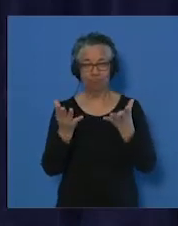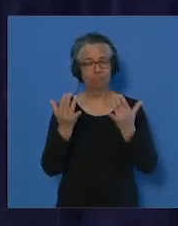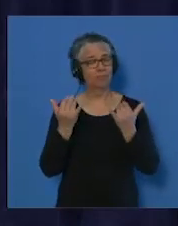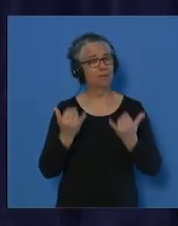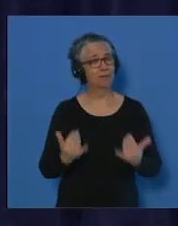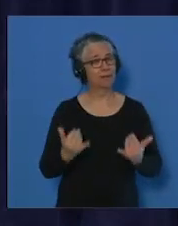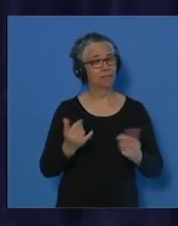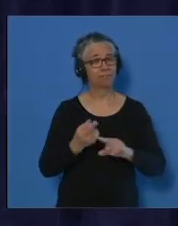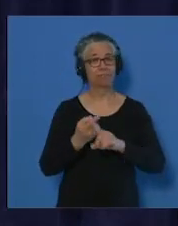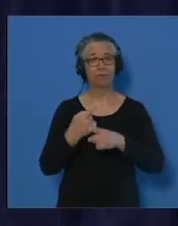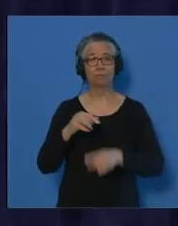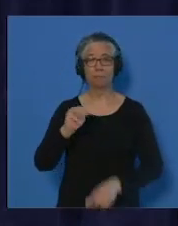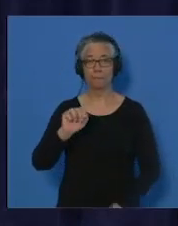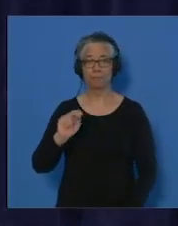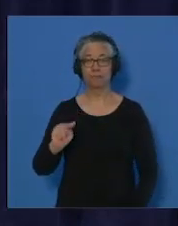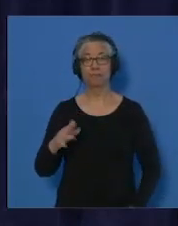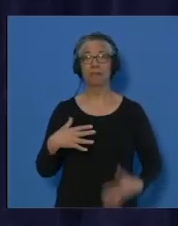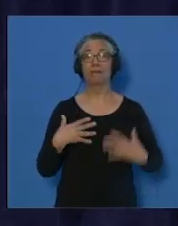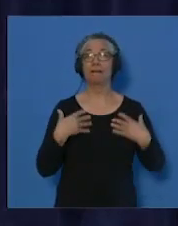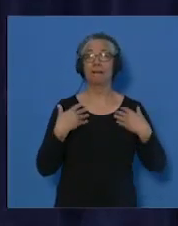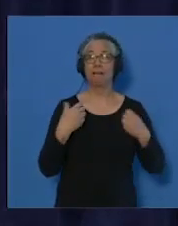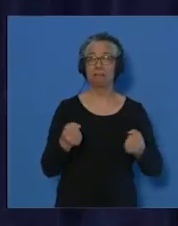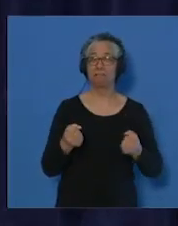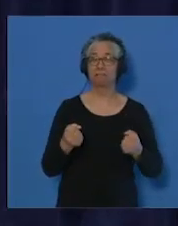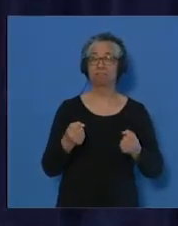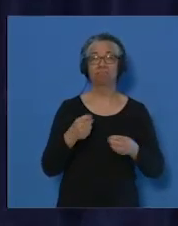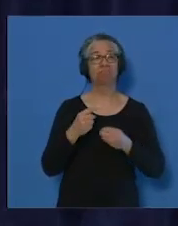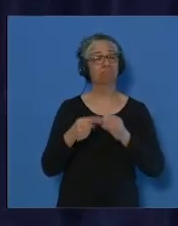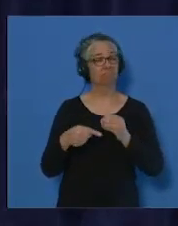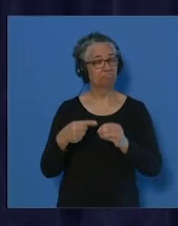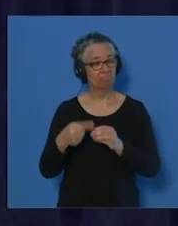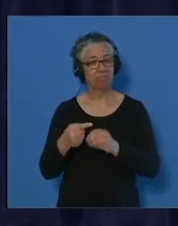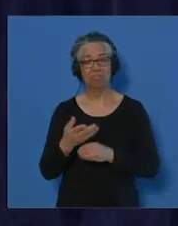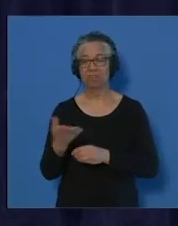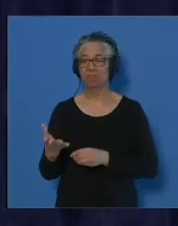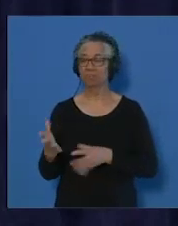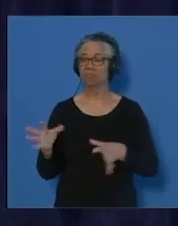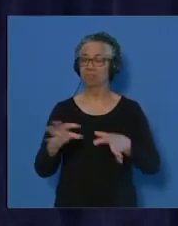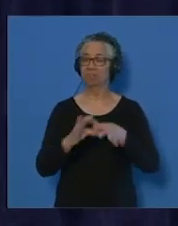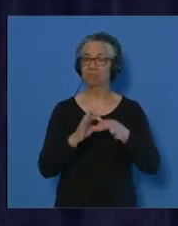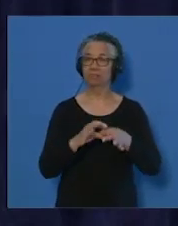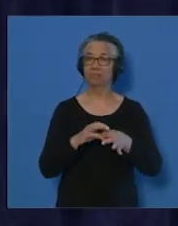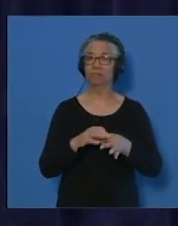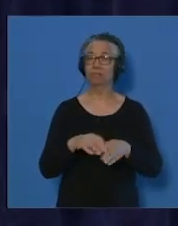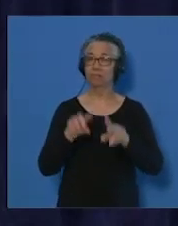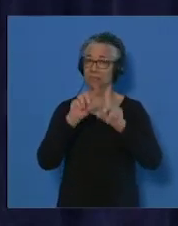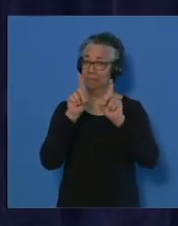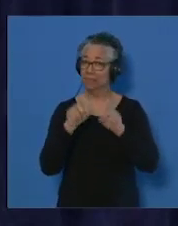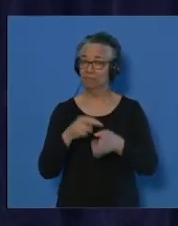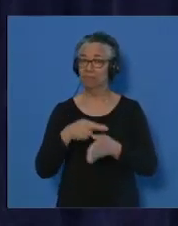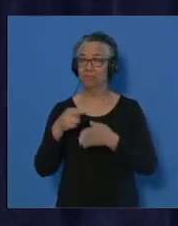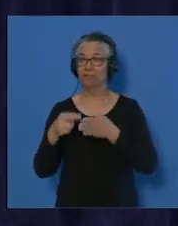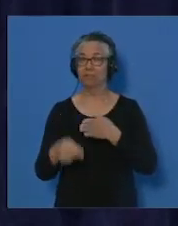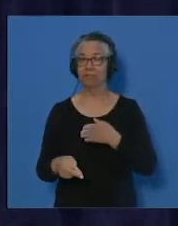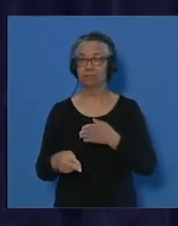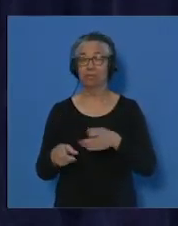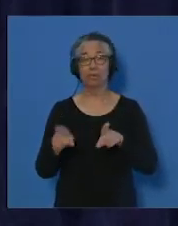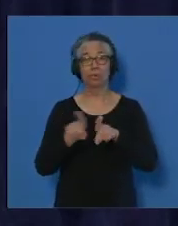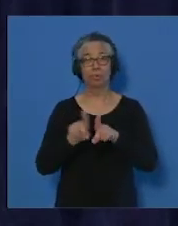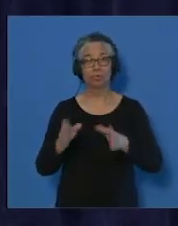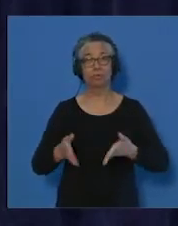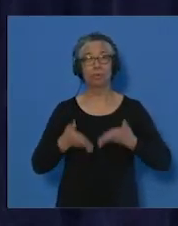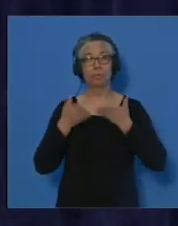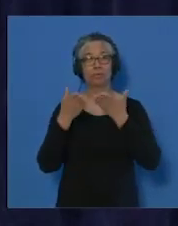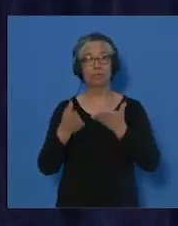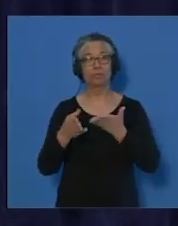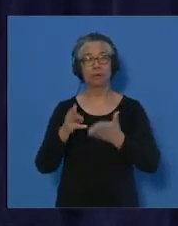from the Minister of Health on items dealing with the Ministry of Health in addition to the latest test results. We will also have a presentation by the